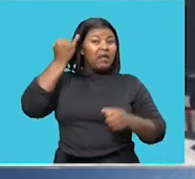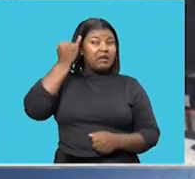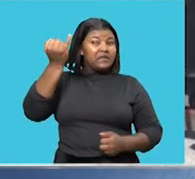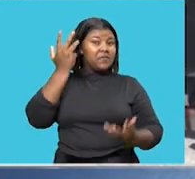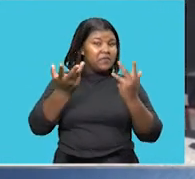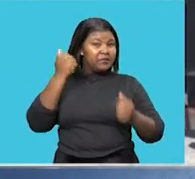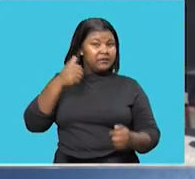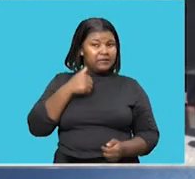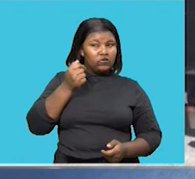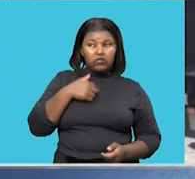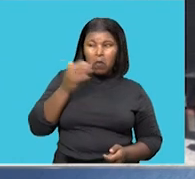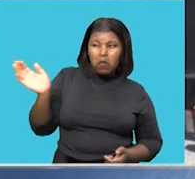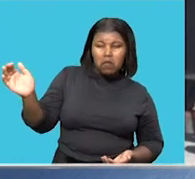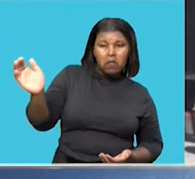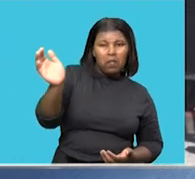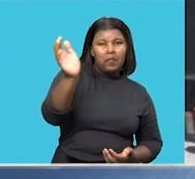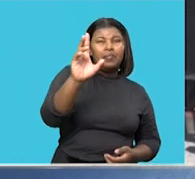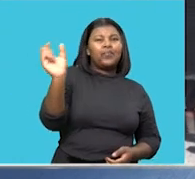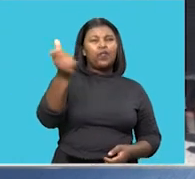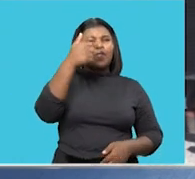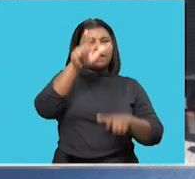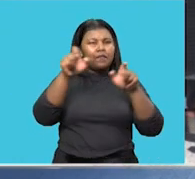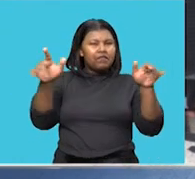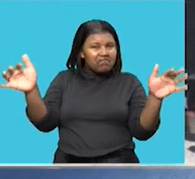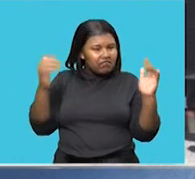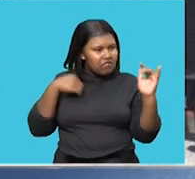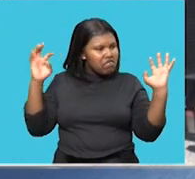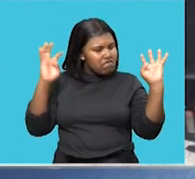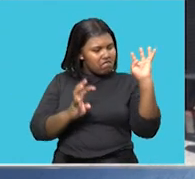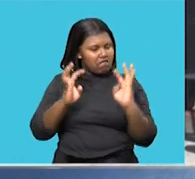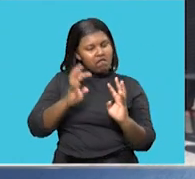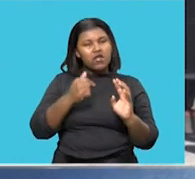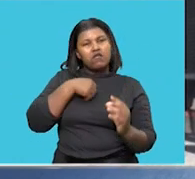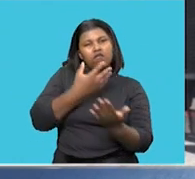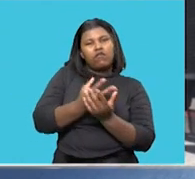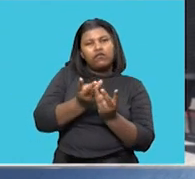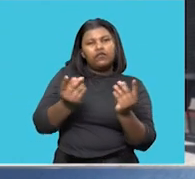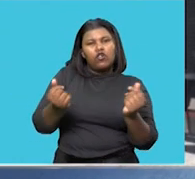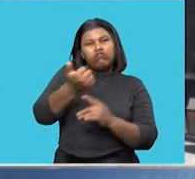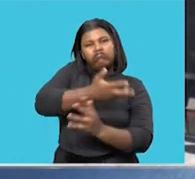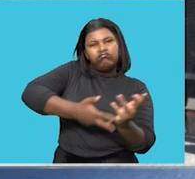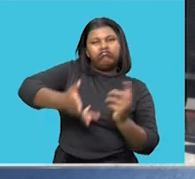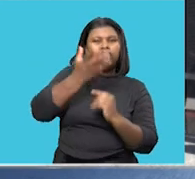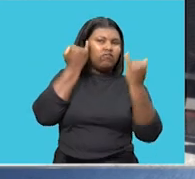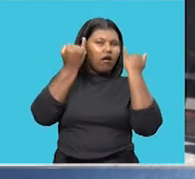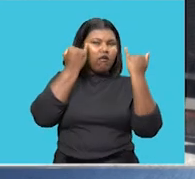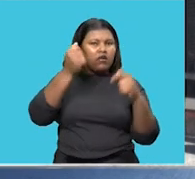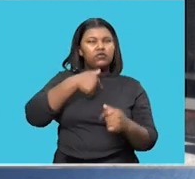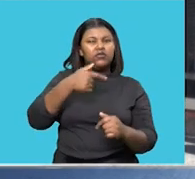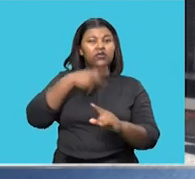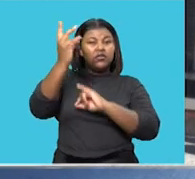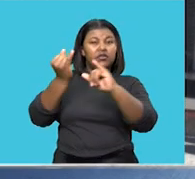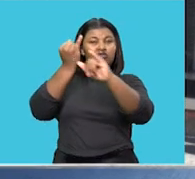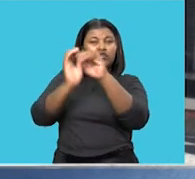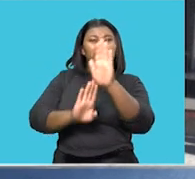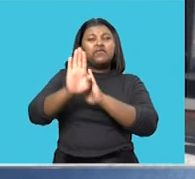gather all the key players of the industry, sihlangane la sikhona ukubonisana ngama ideas ukuthi how do we take this industry forward?